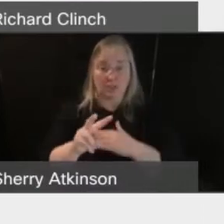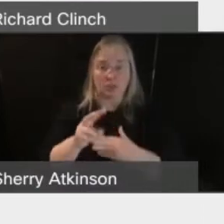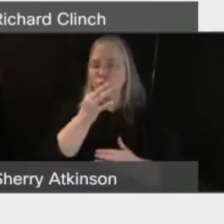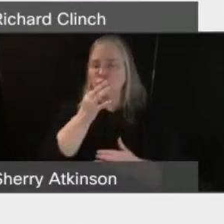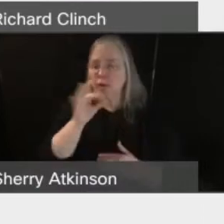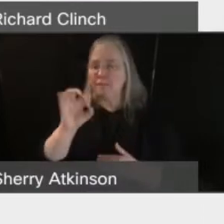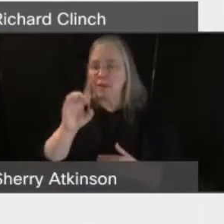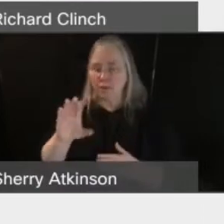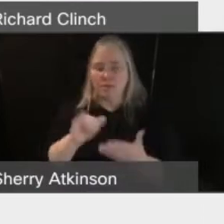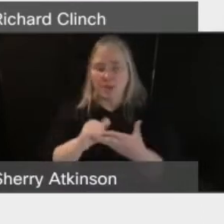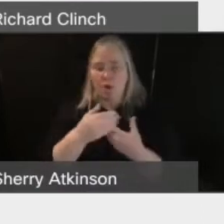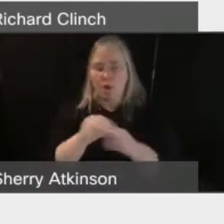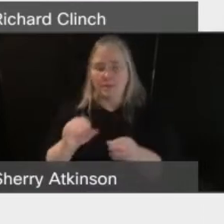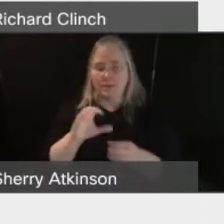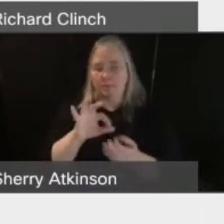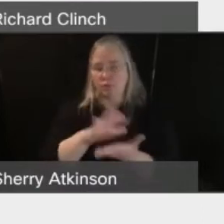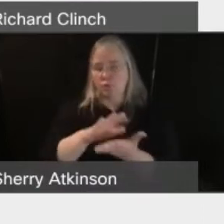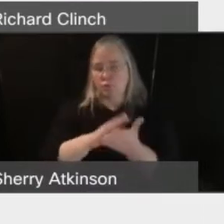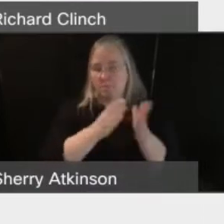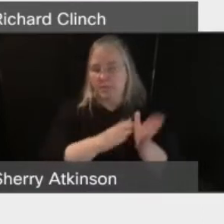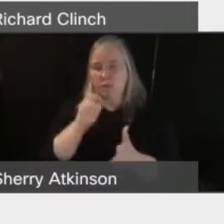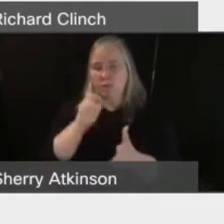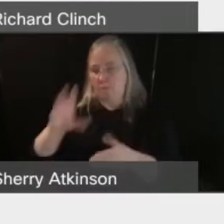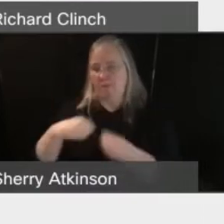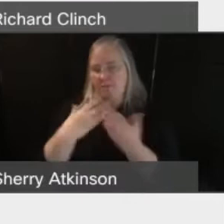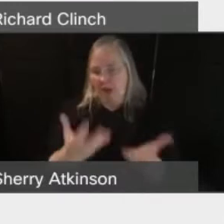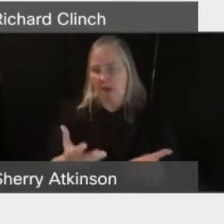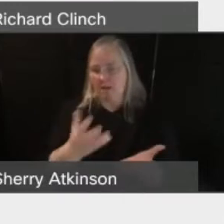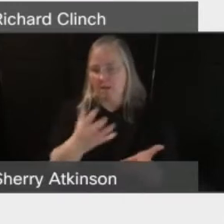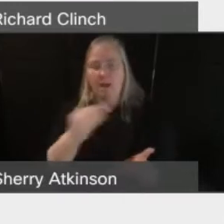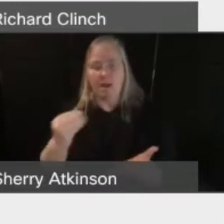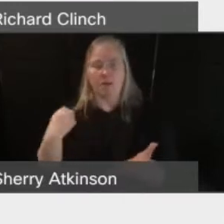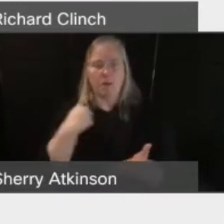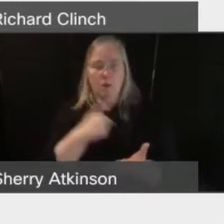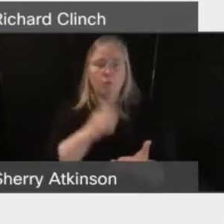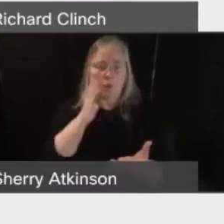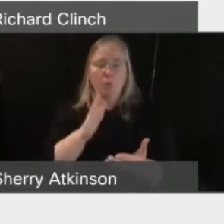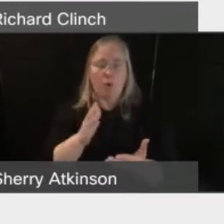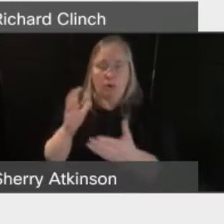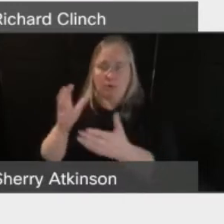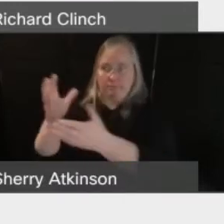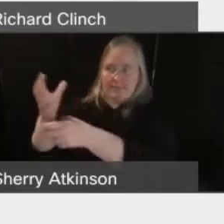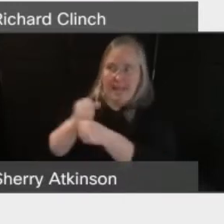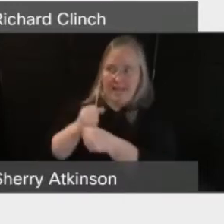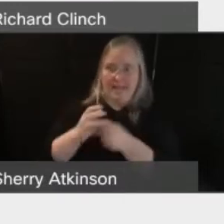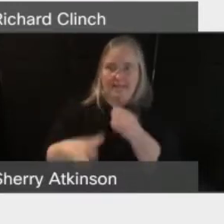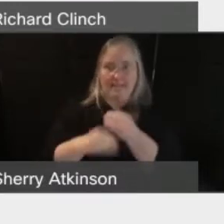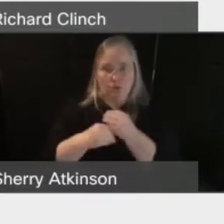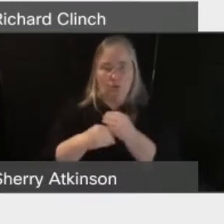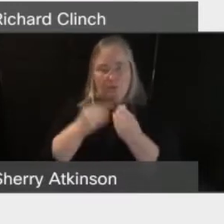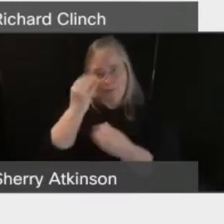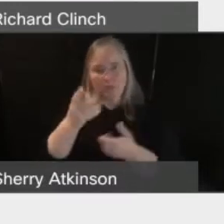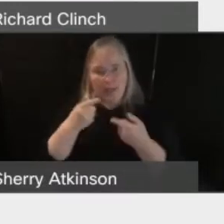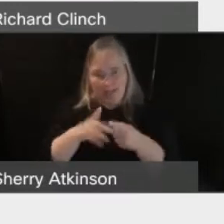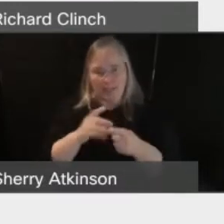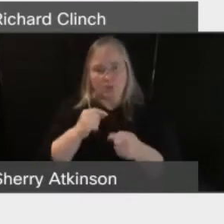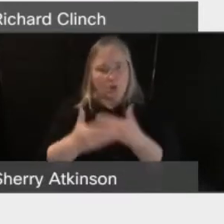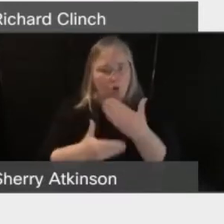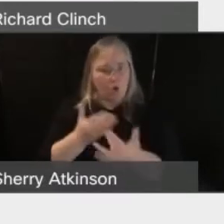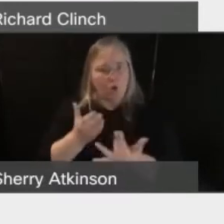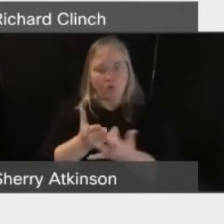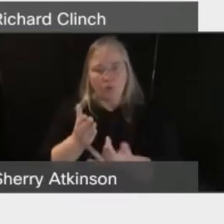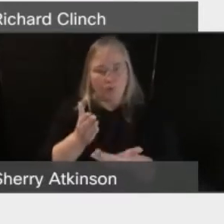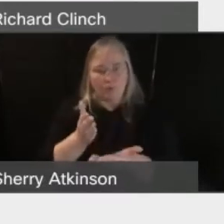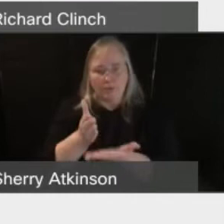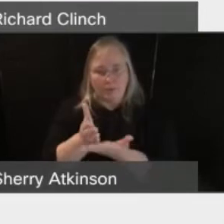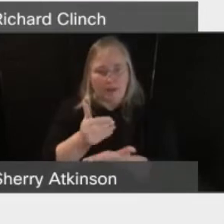Office of School Planning will provide, and then certainly, we'll get additional information as we move through the budget process with